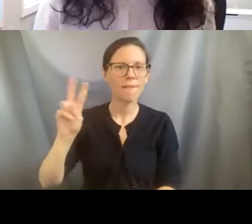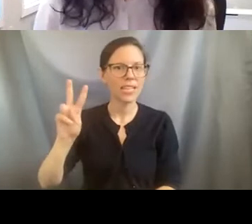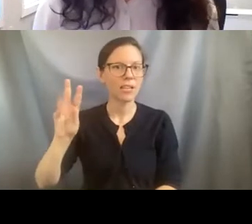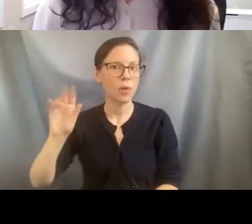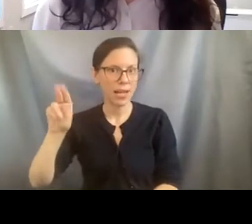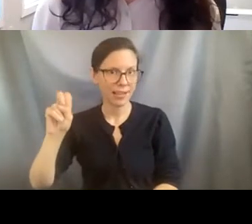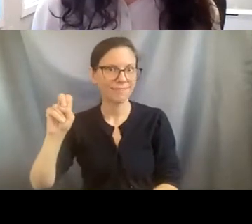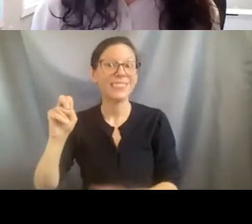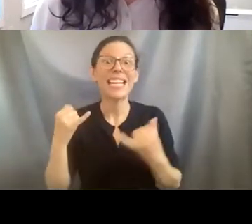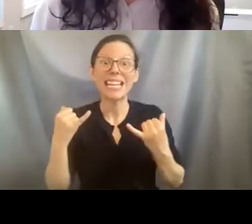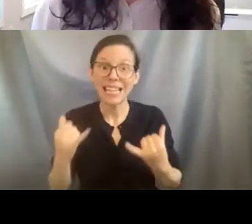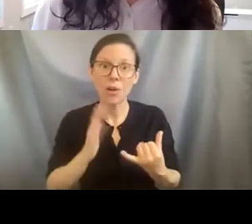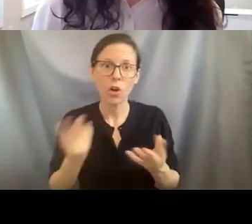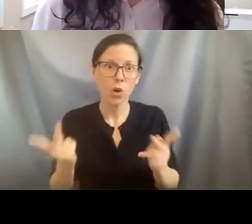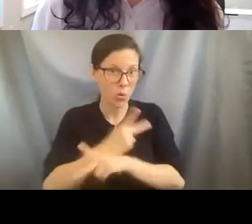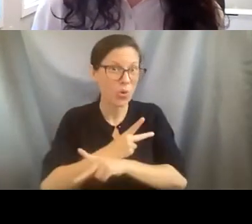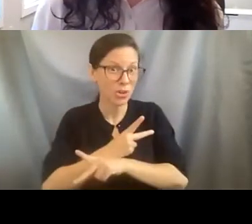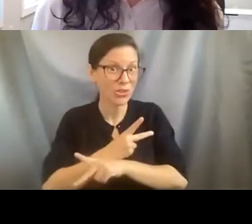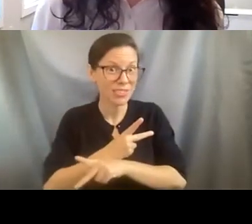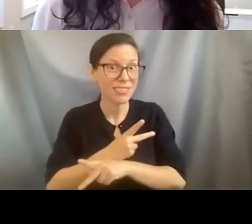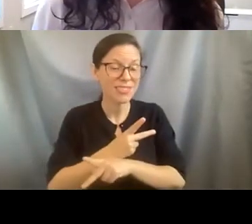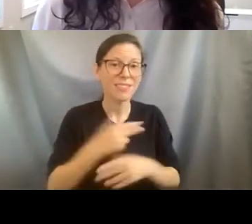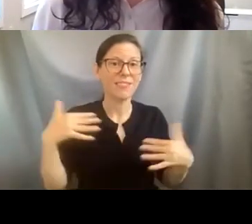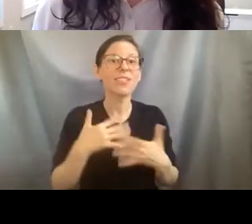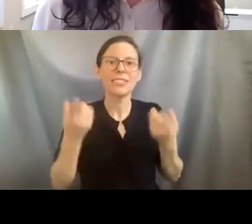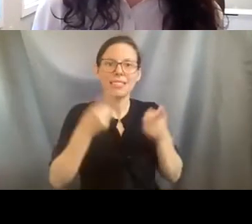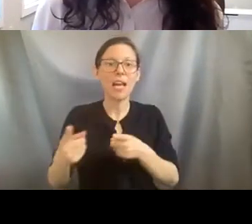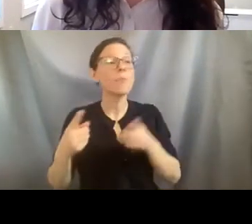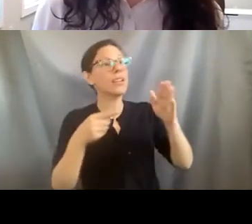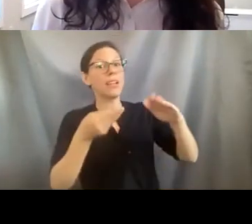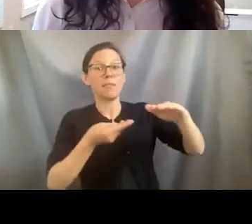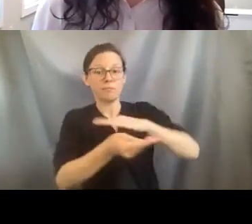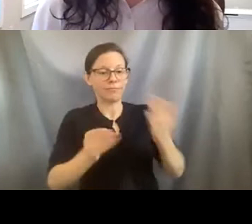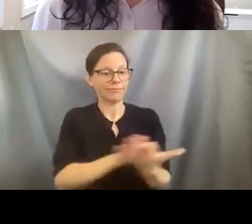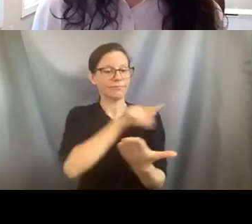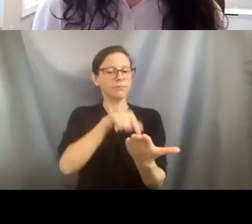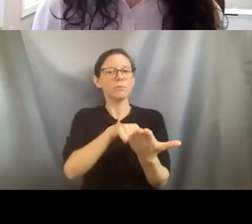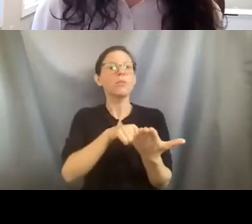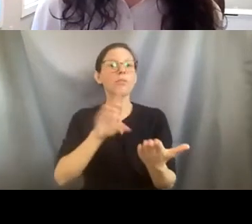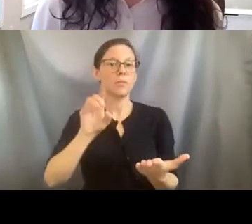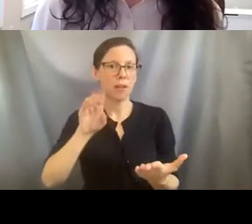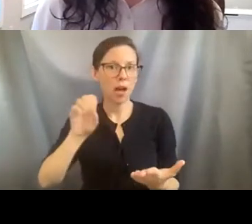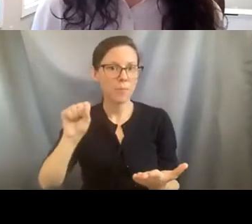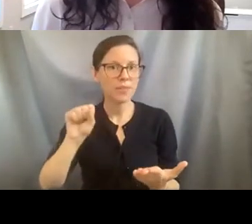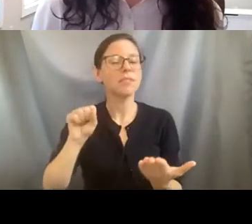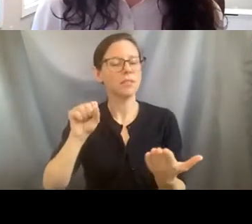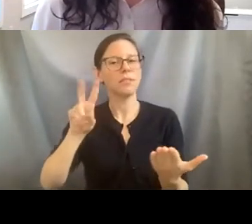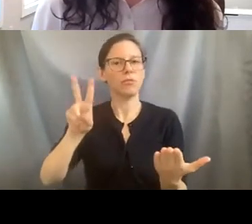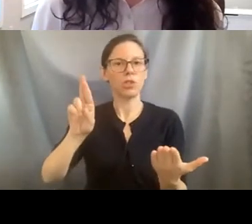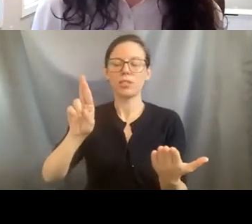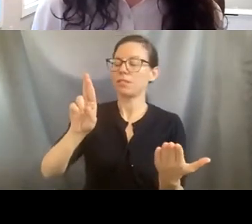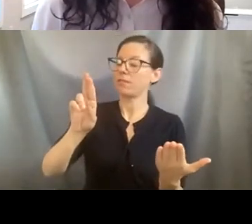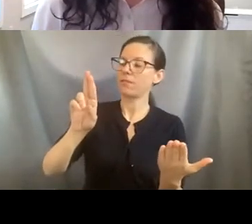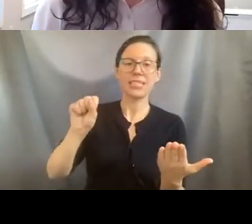leaked draft of Dobbs versus Jackson Women's Health Organization, a Mississippi abortion ban case, shows that